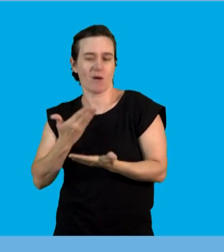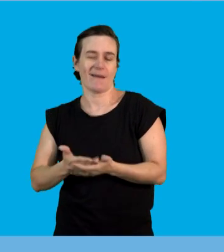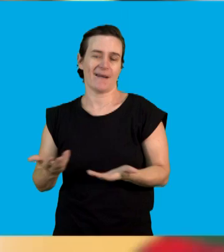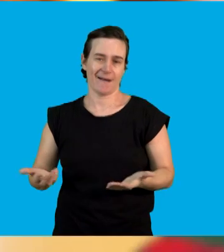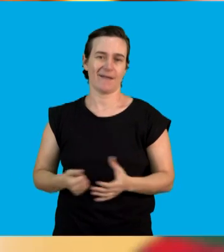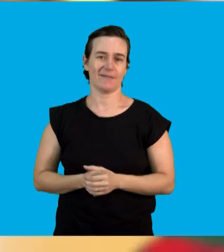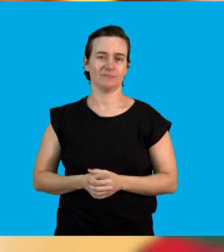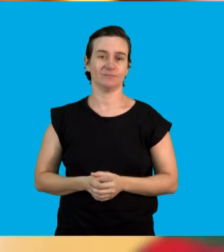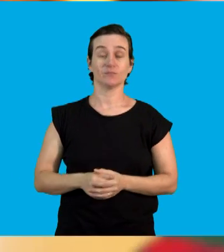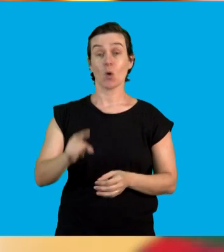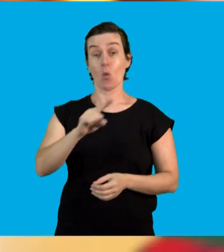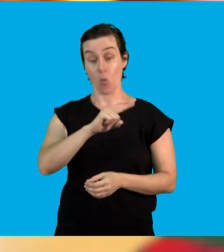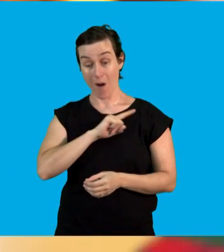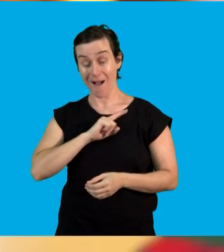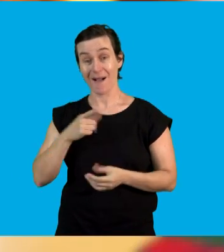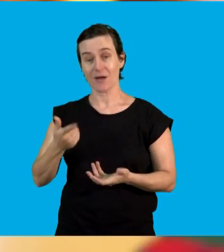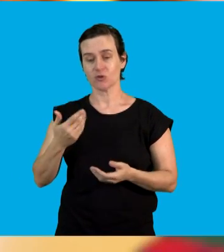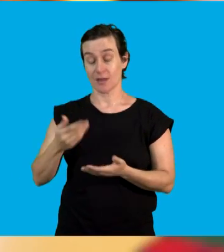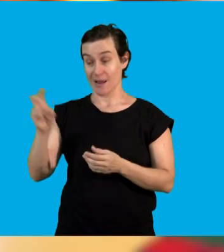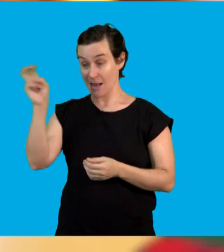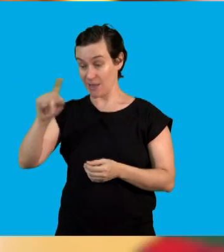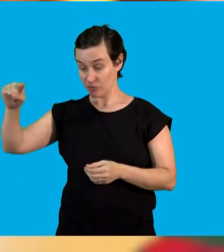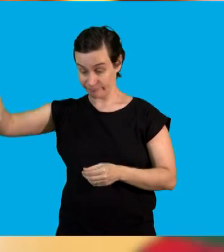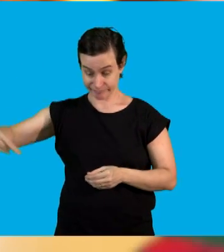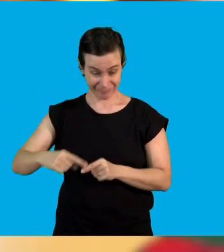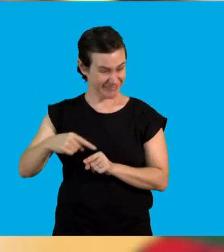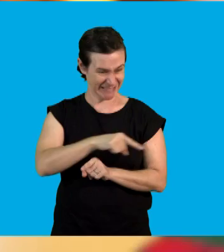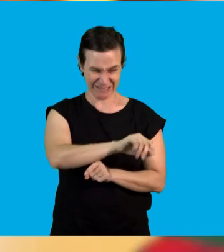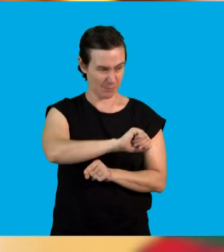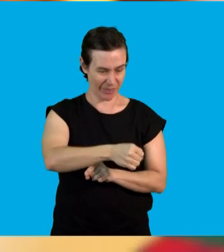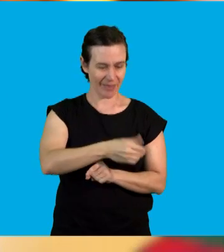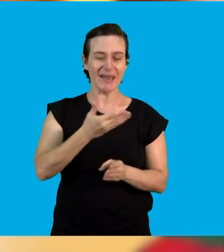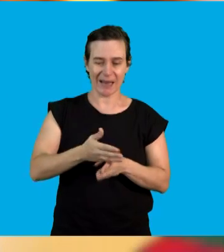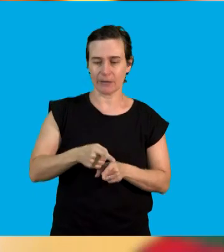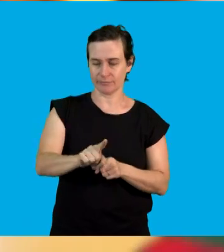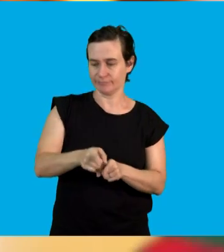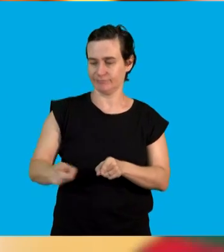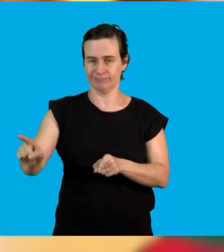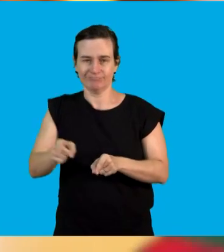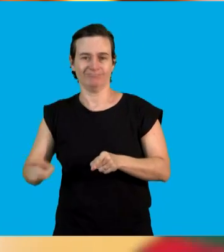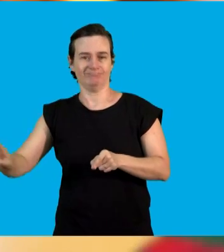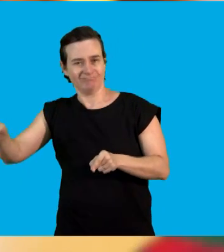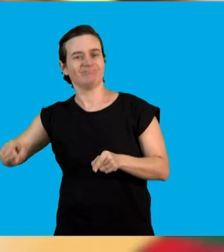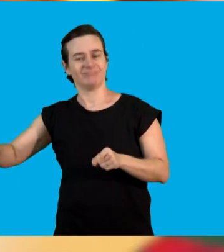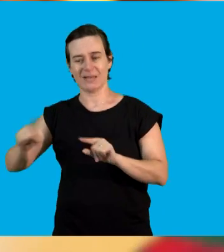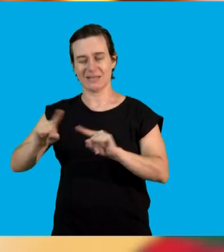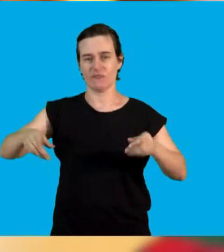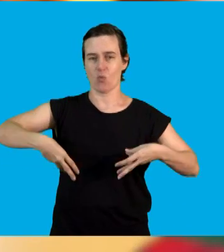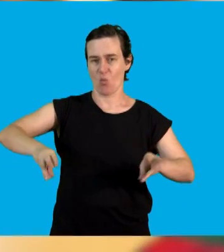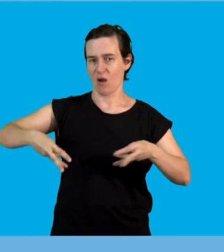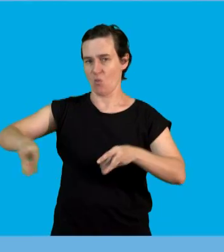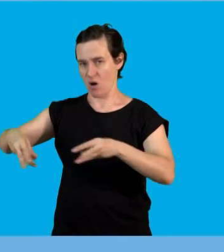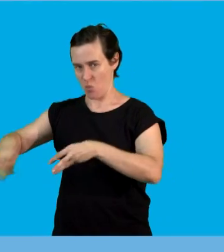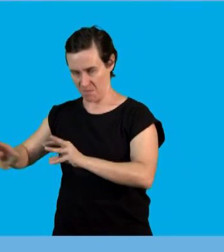work because of the more than one pathway or the multiple pathways that are created by the parallel